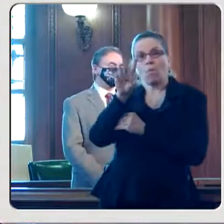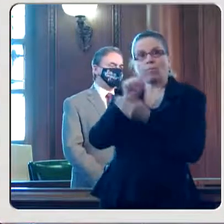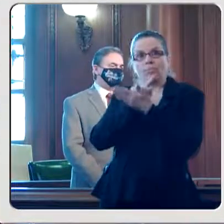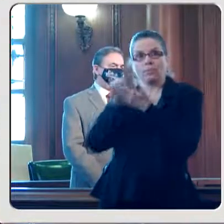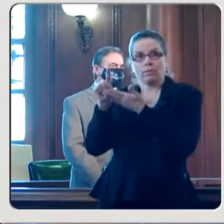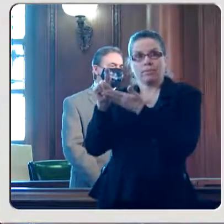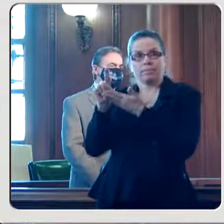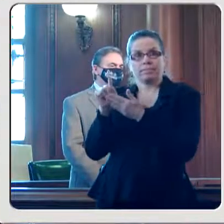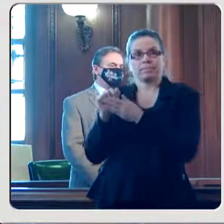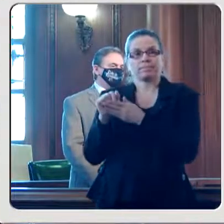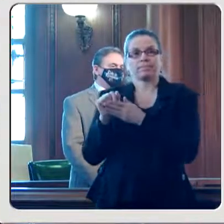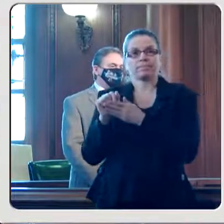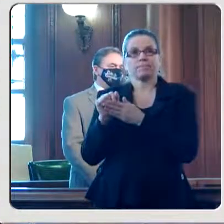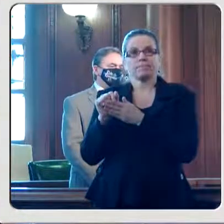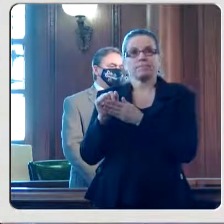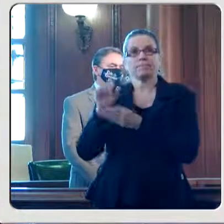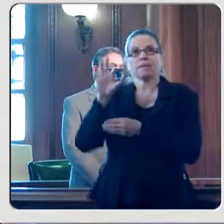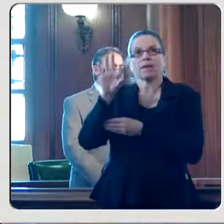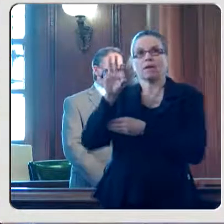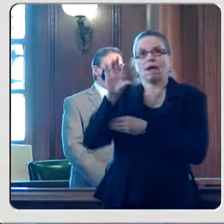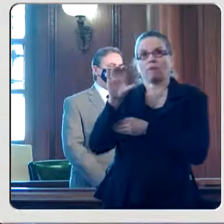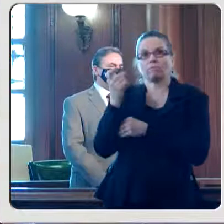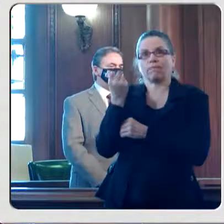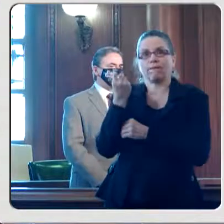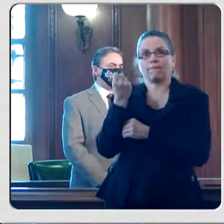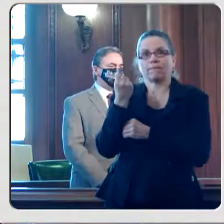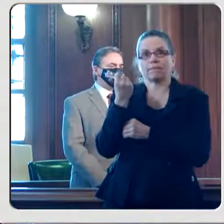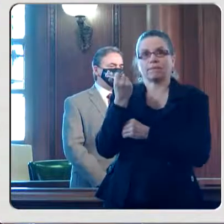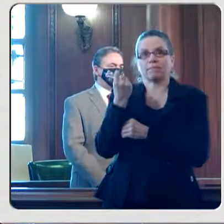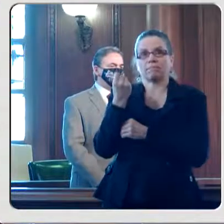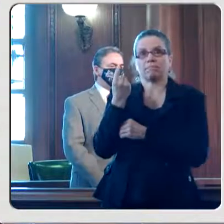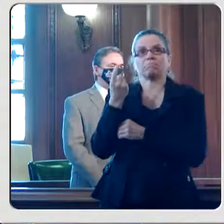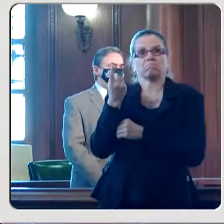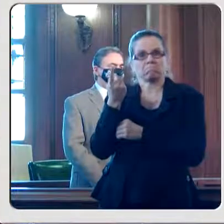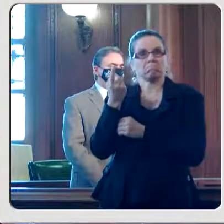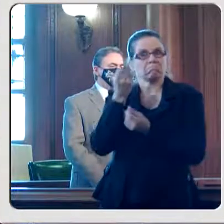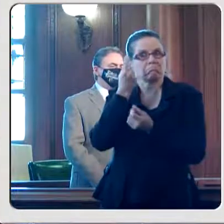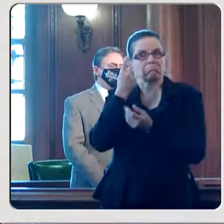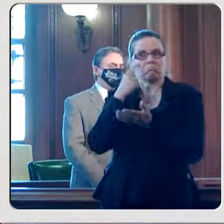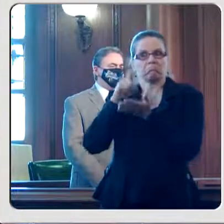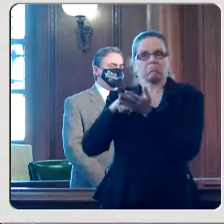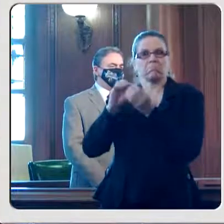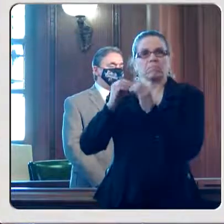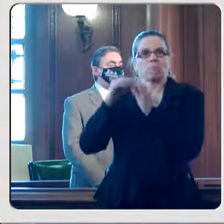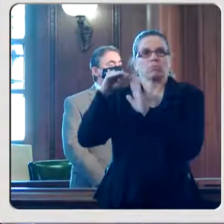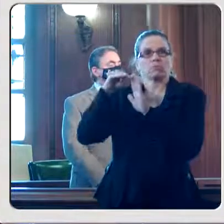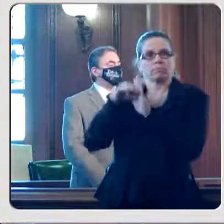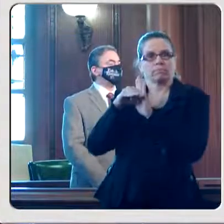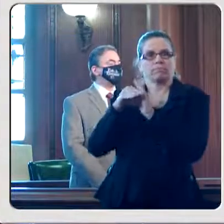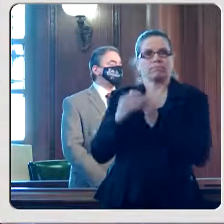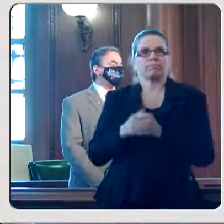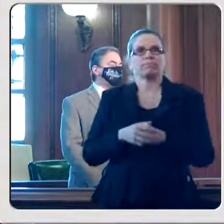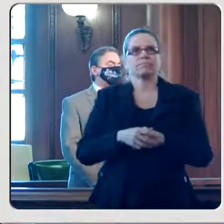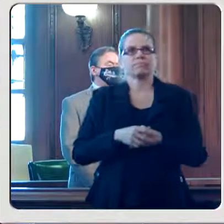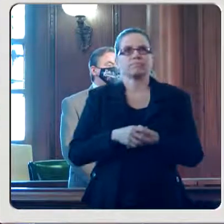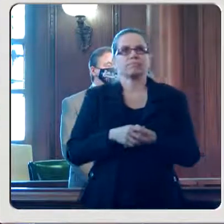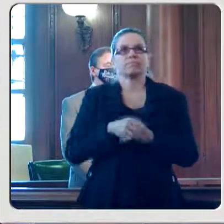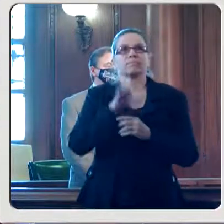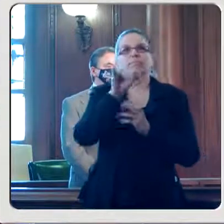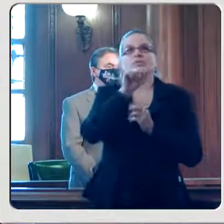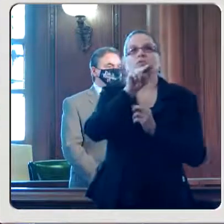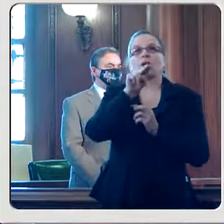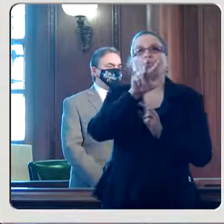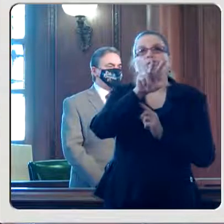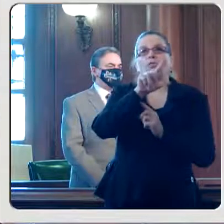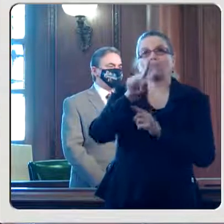was 911, which was 41 less cases. The week of January 31st, which was our